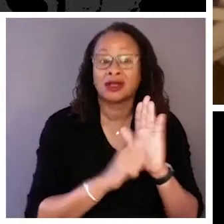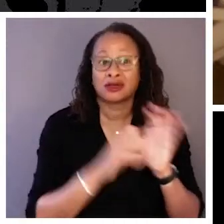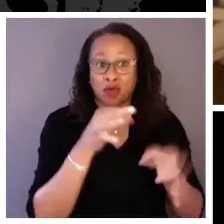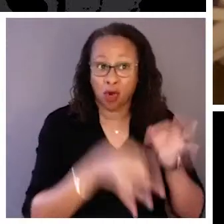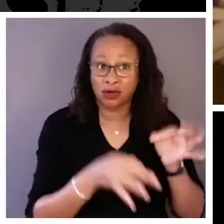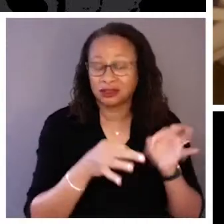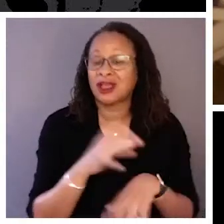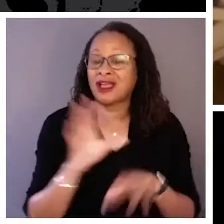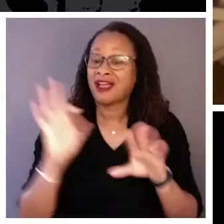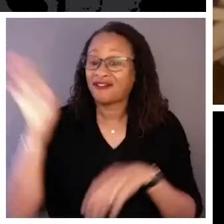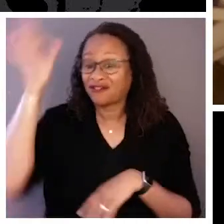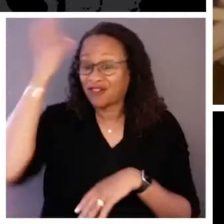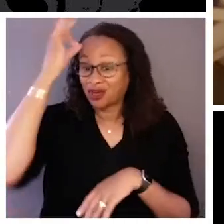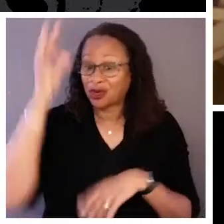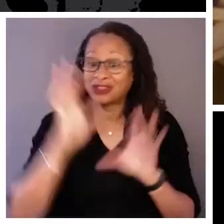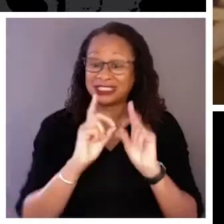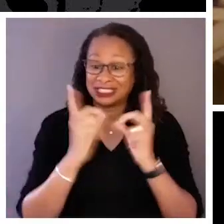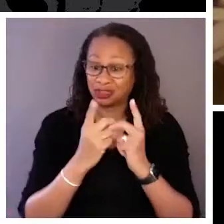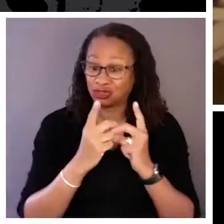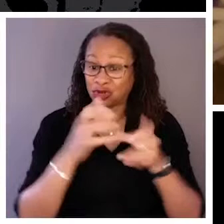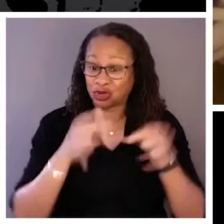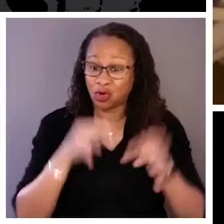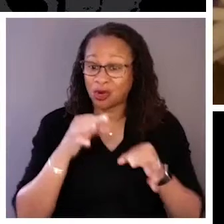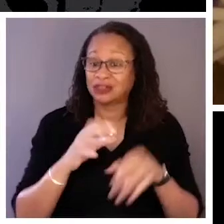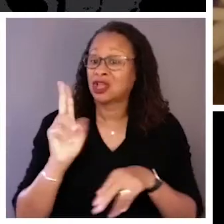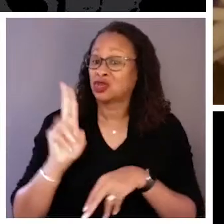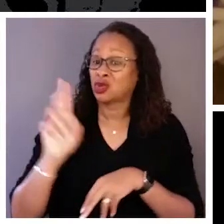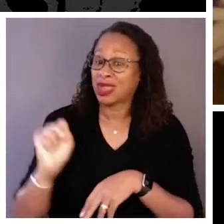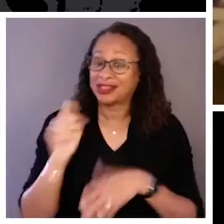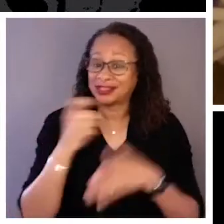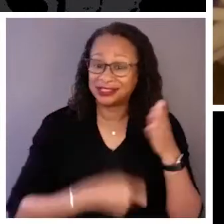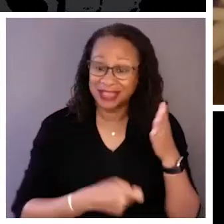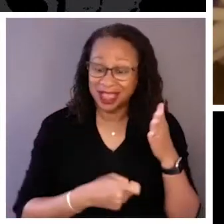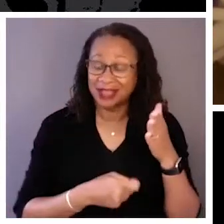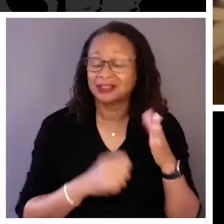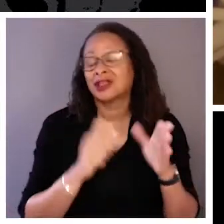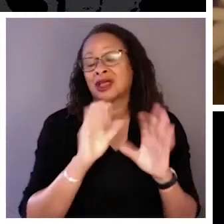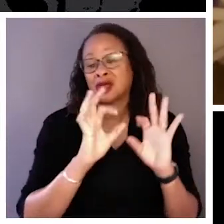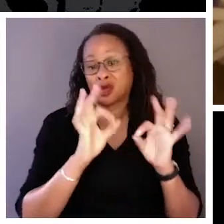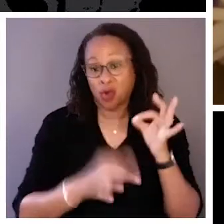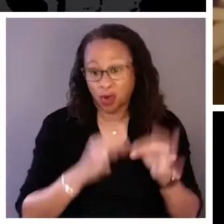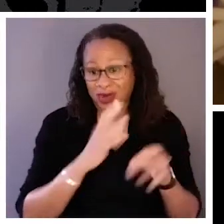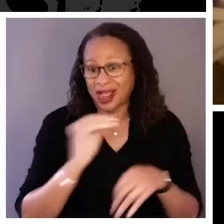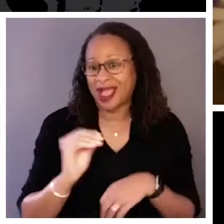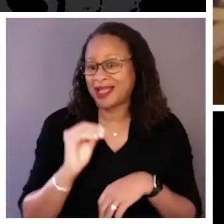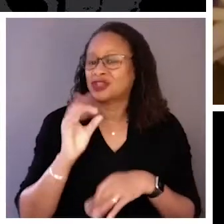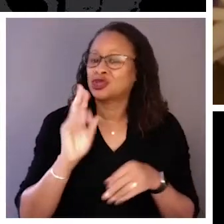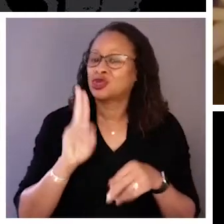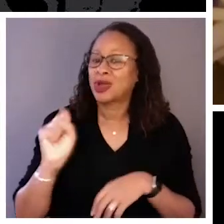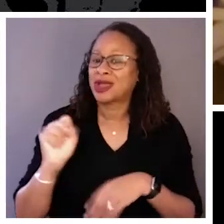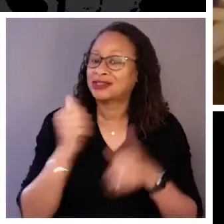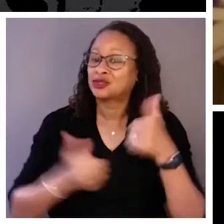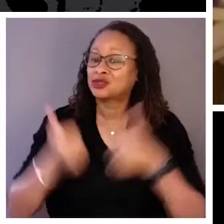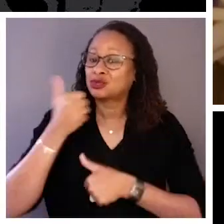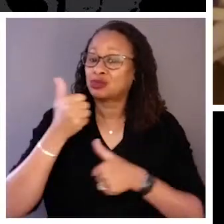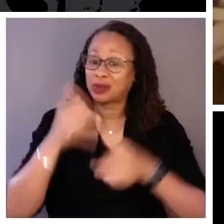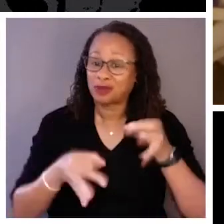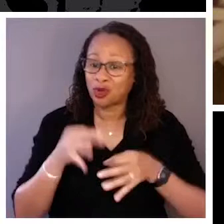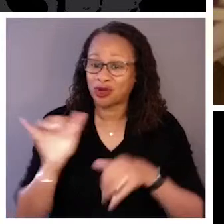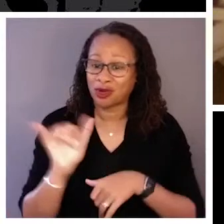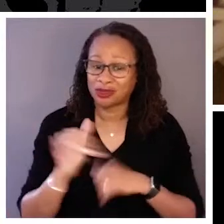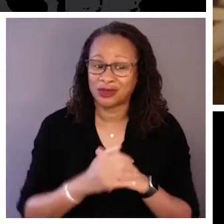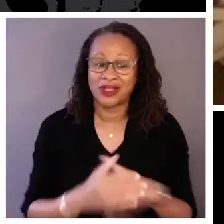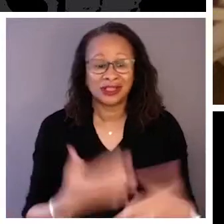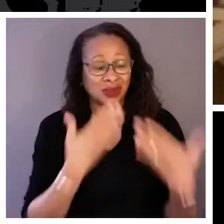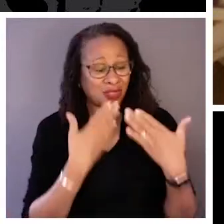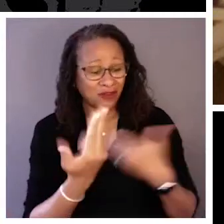Tax Court, and the United States Supreme Court. Sandra, I'm just so happy to be here with you today, and I want to thank you for continuing